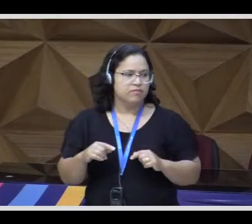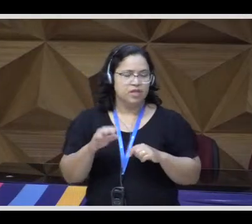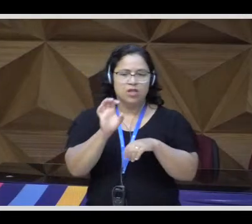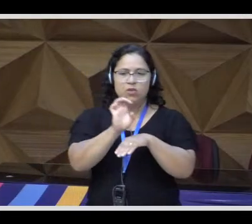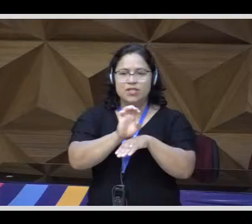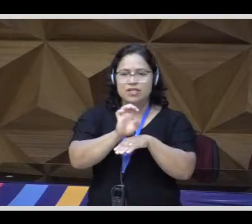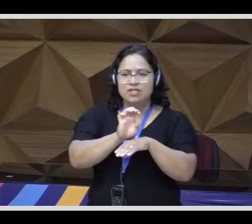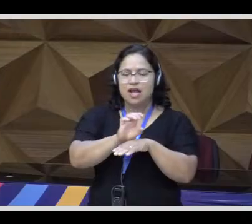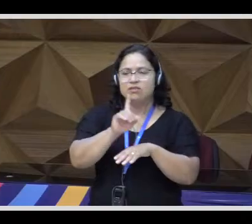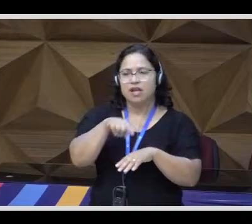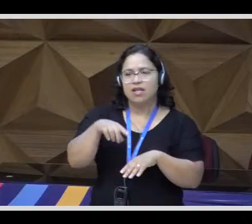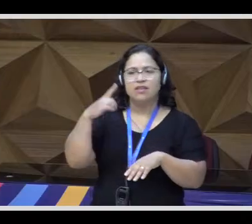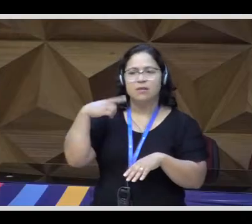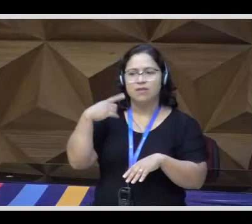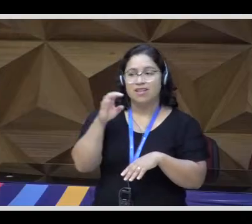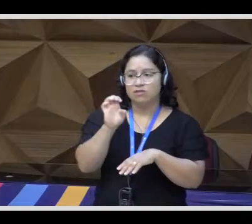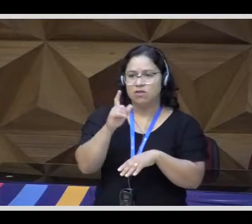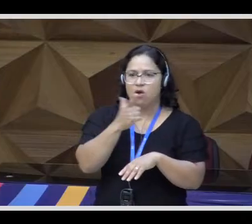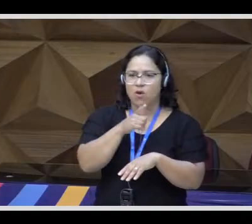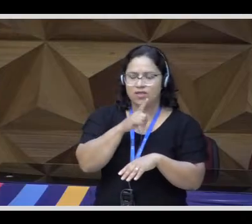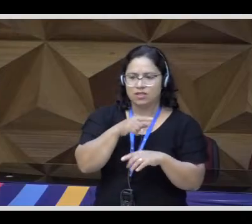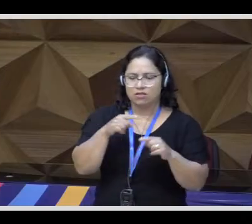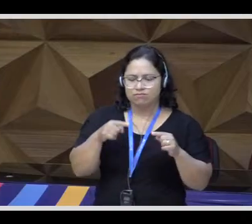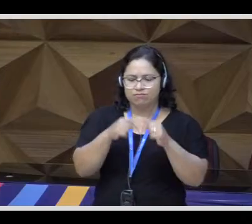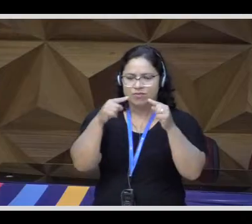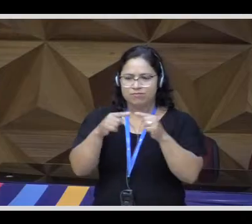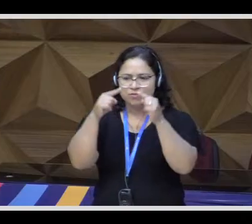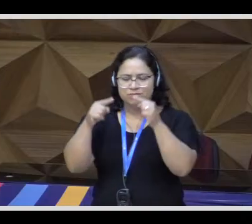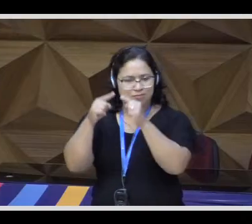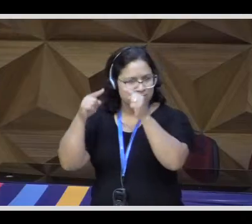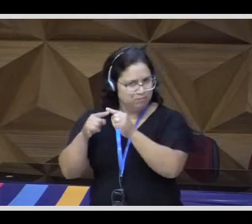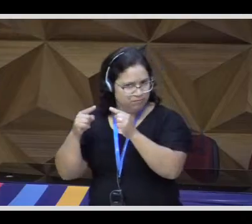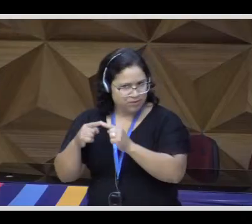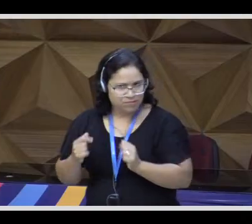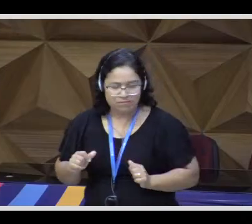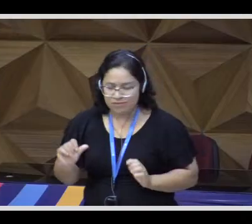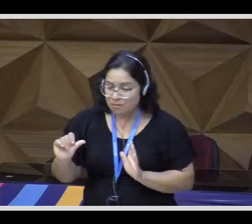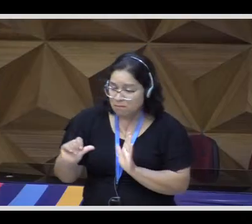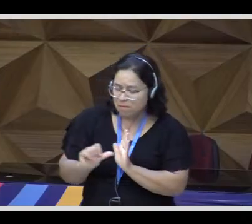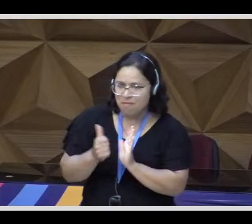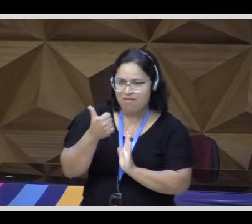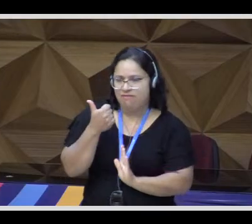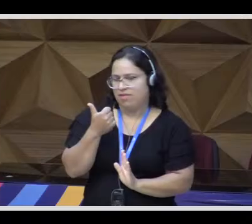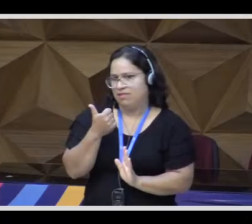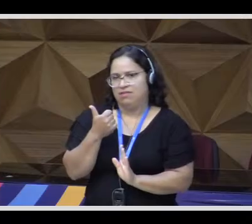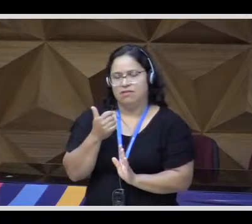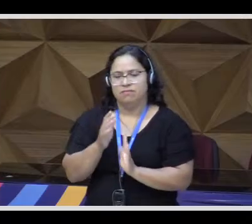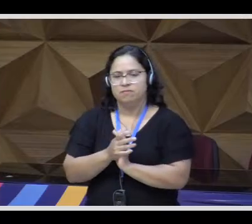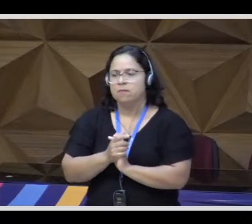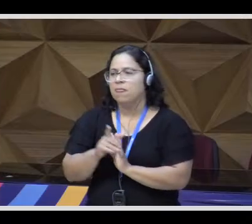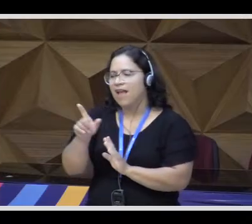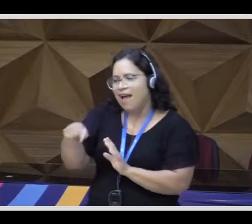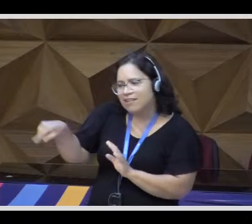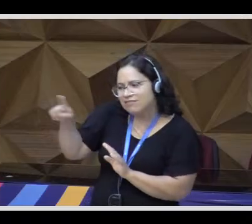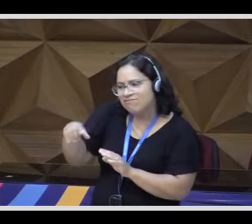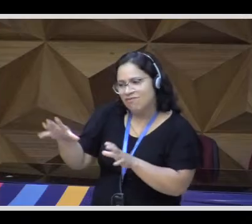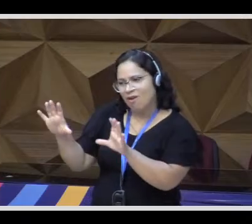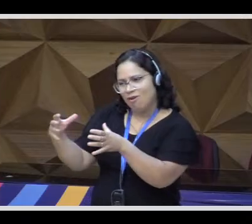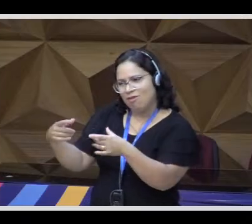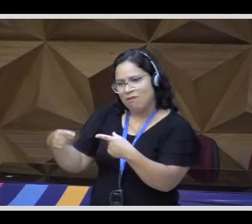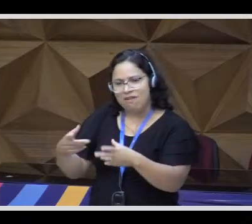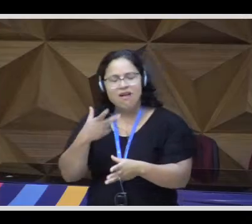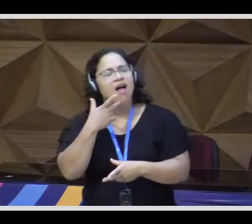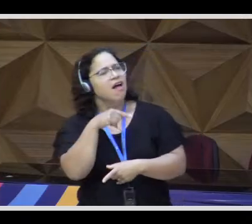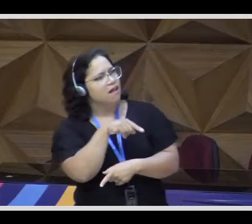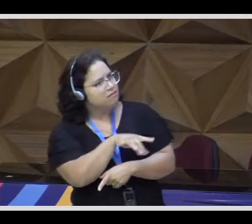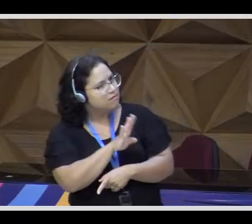is very innovative. So for the first time, they were like, you know what? There is something here. So the politicians and the